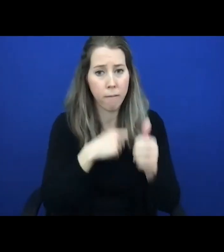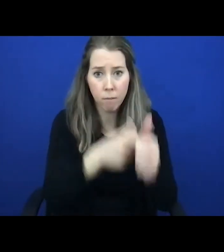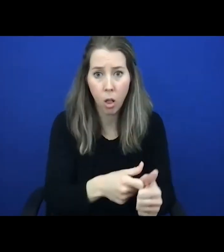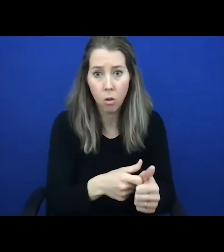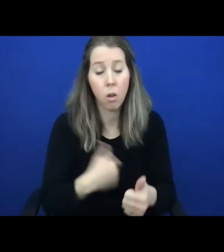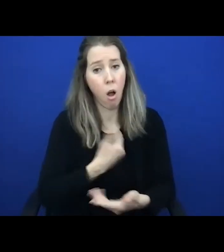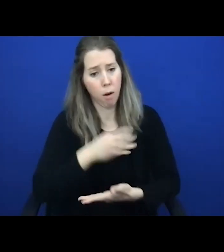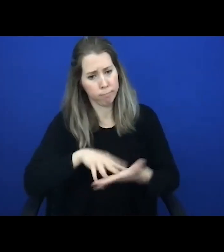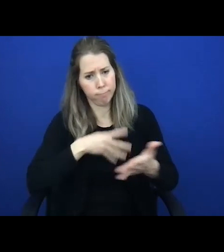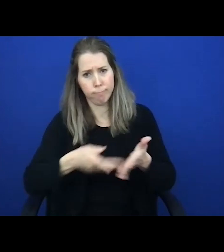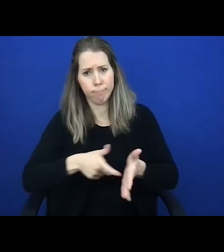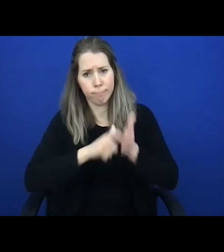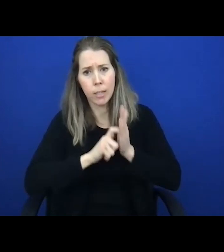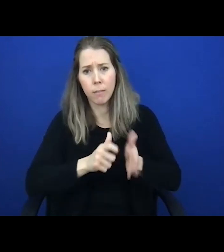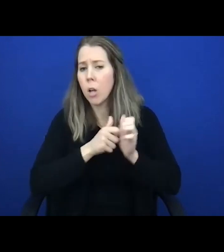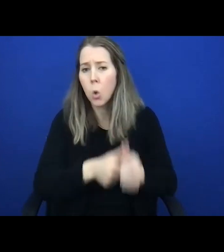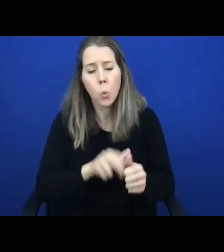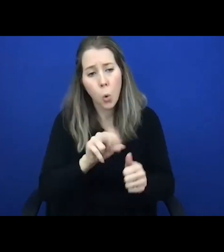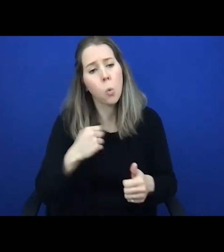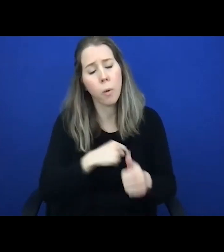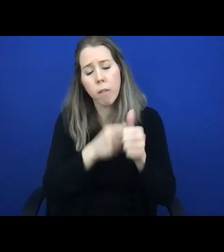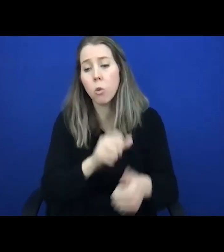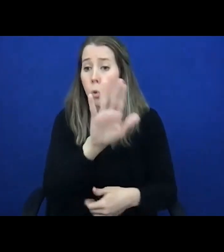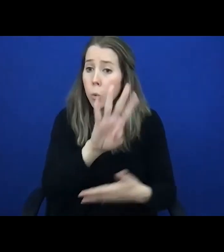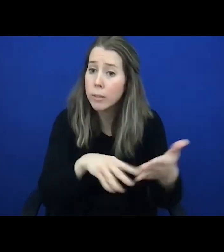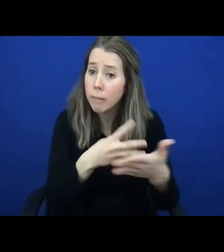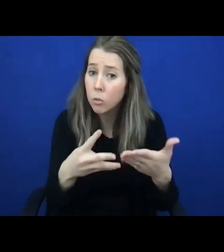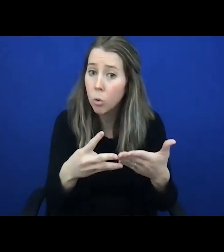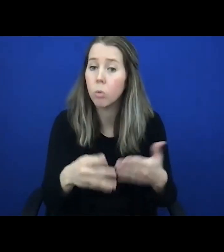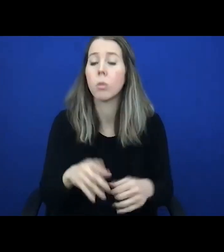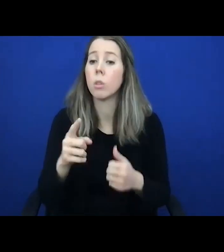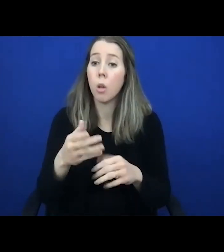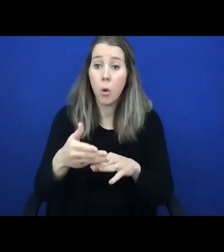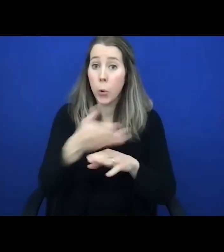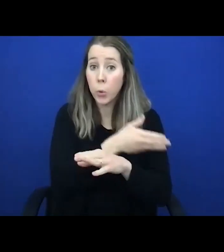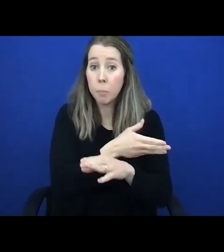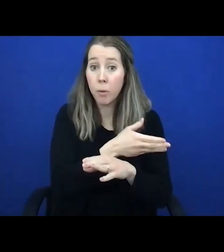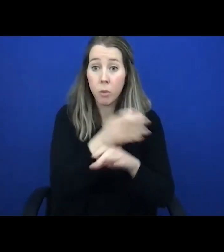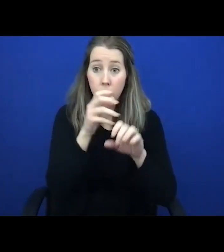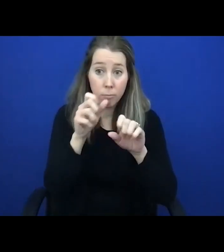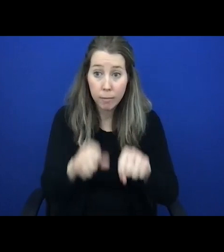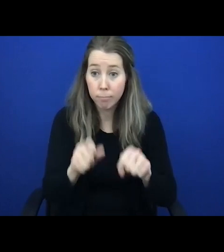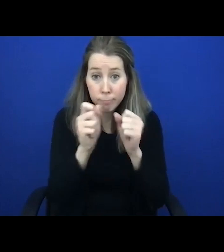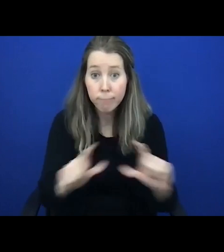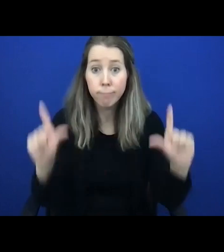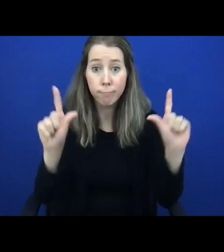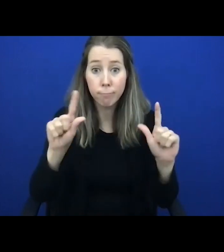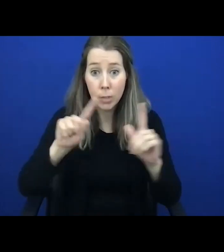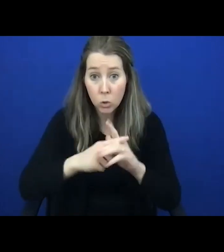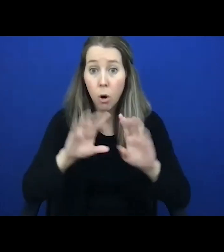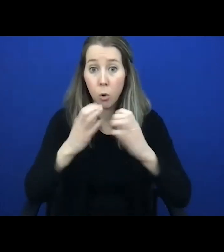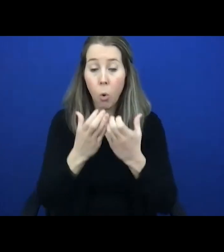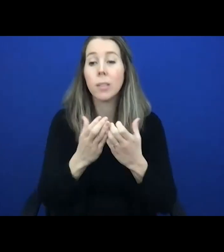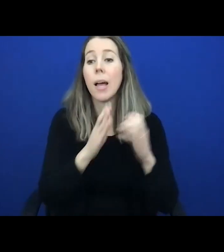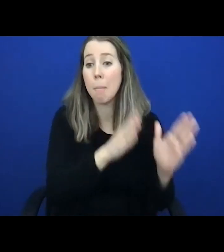your schedule now. And so the first thing you do before you can even open up the course is you have to make this